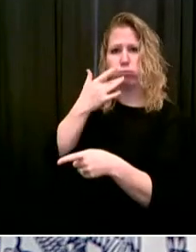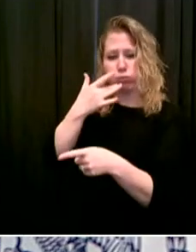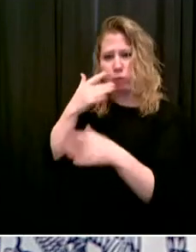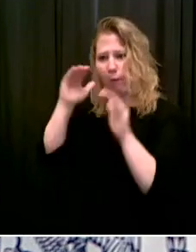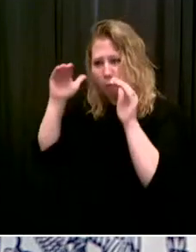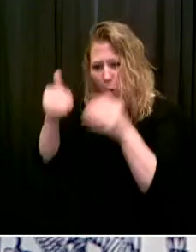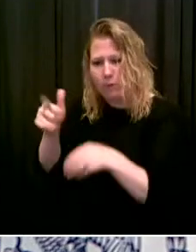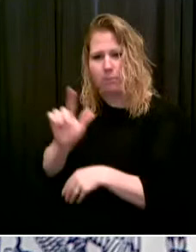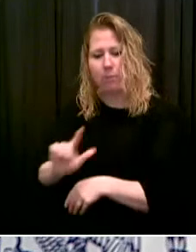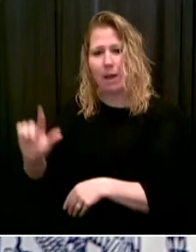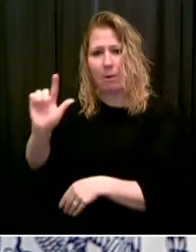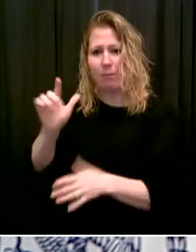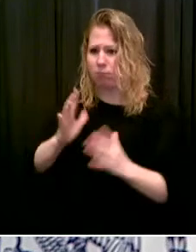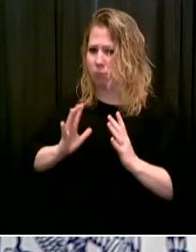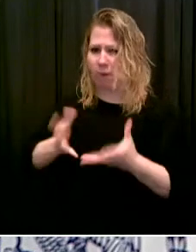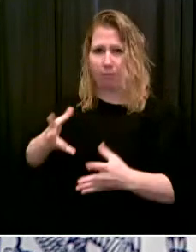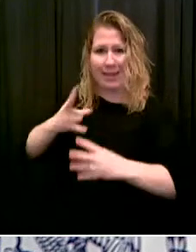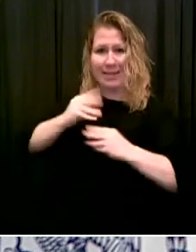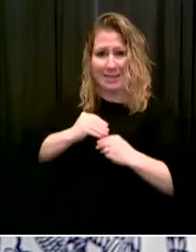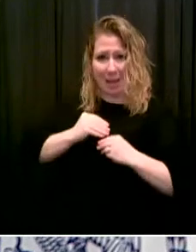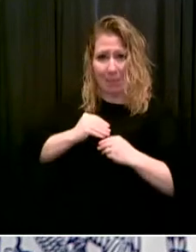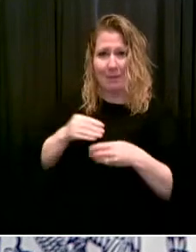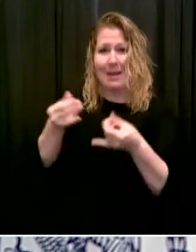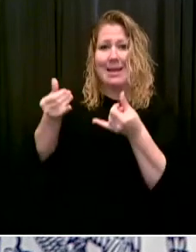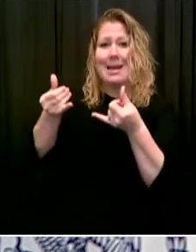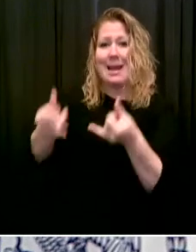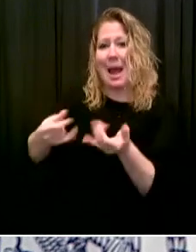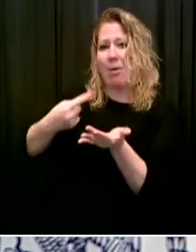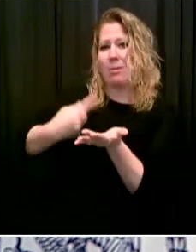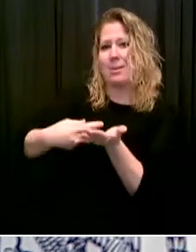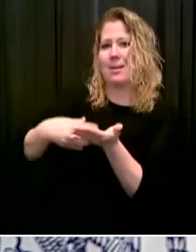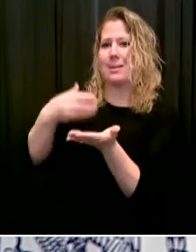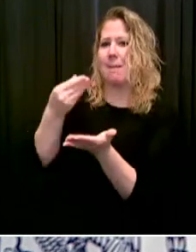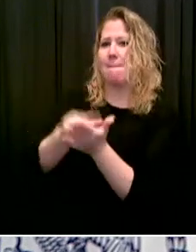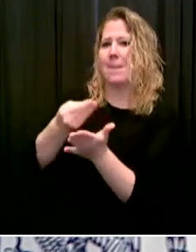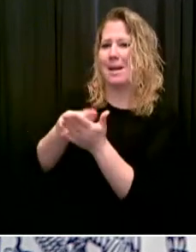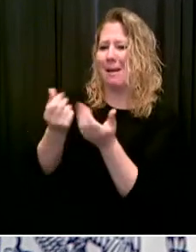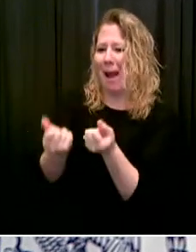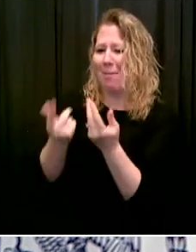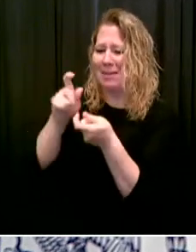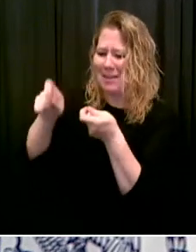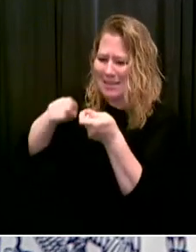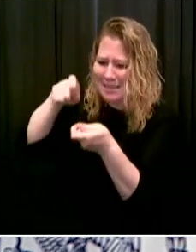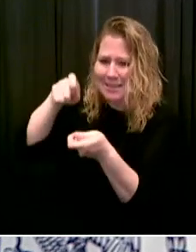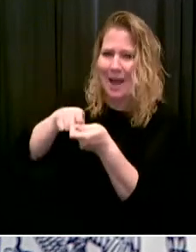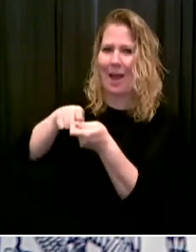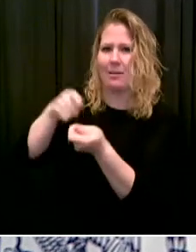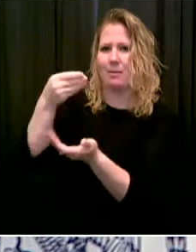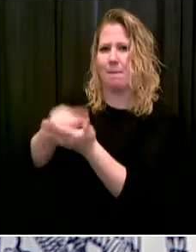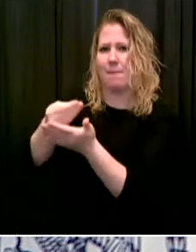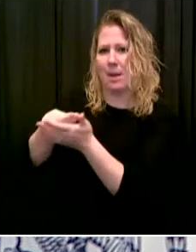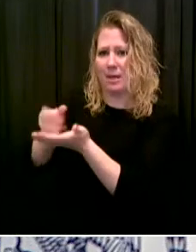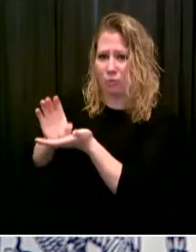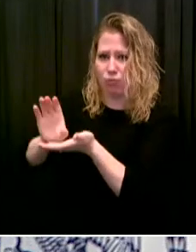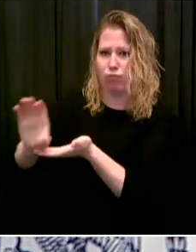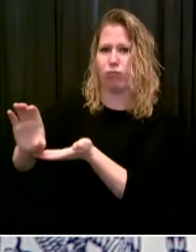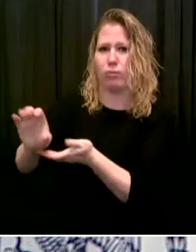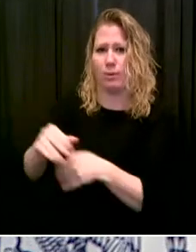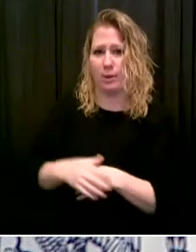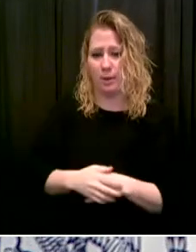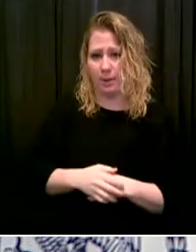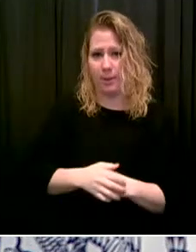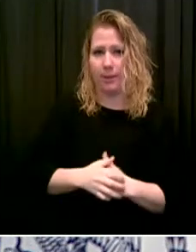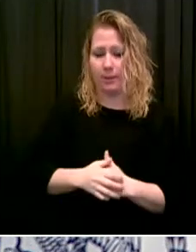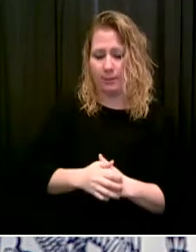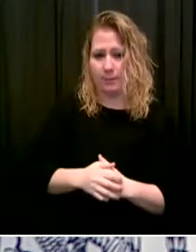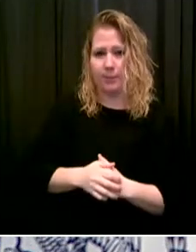of initiative, these are things we're working through. The council, to their great credit, and I mean really great credit in recent years, has focused a lot